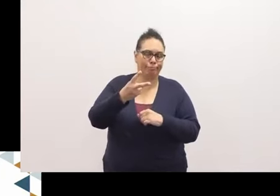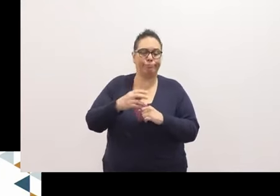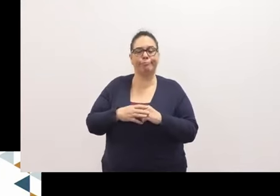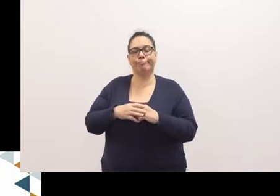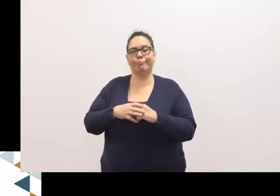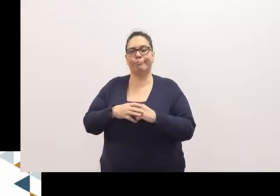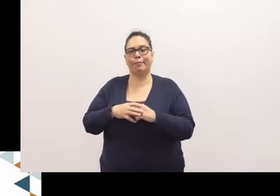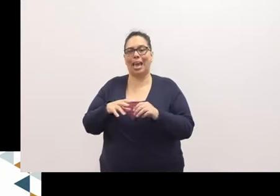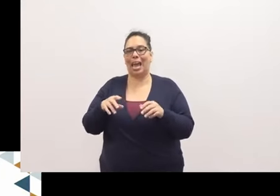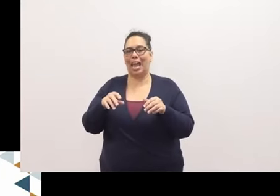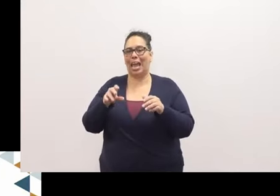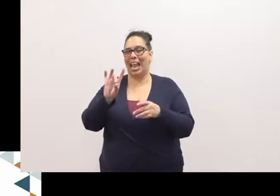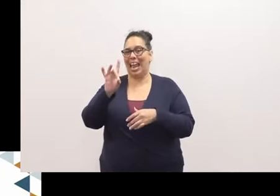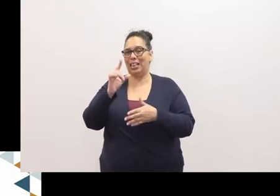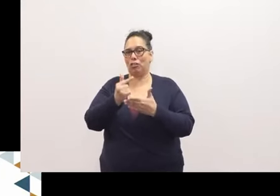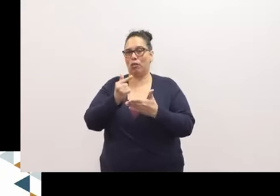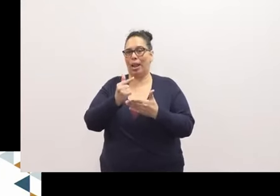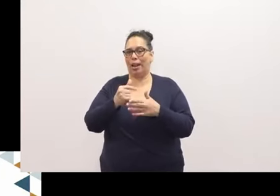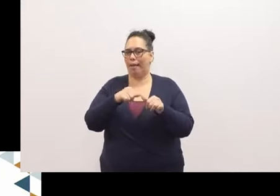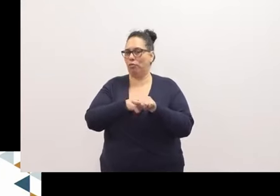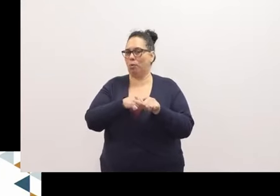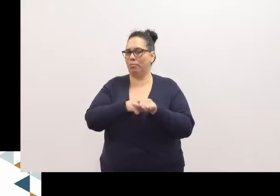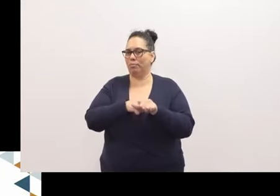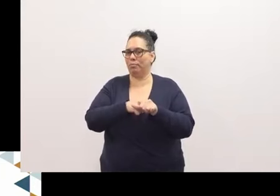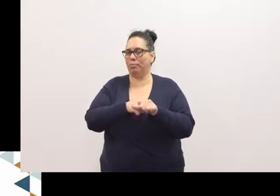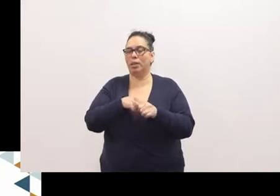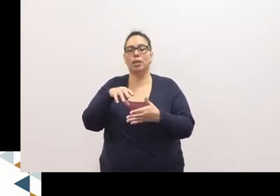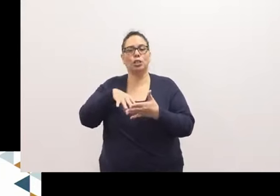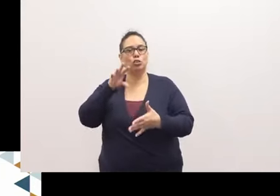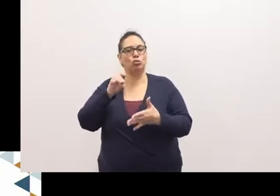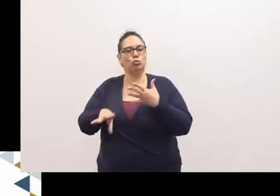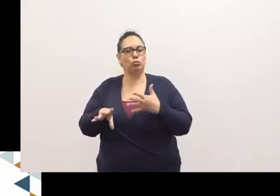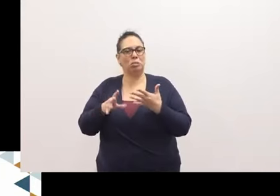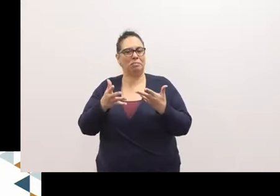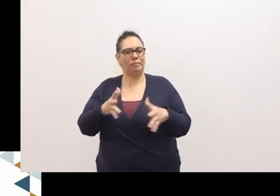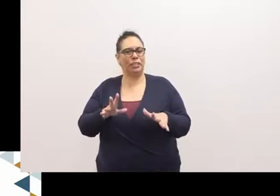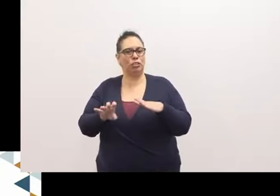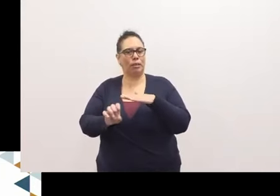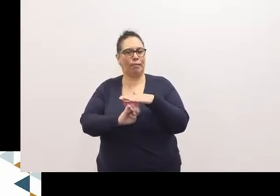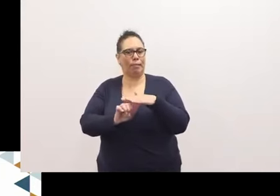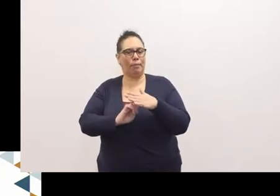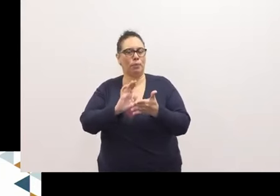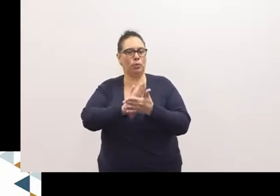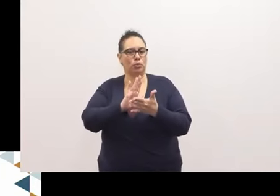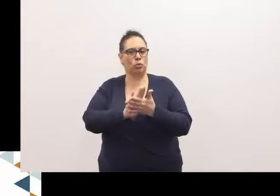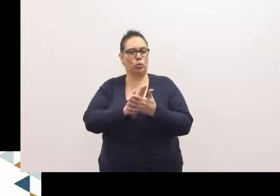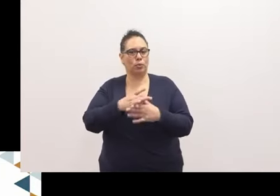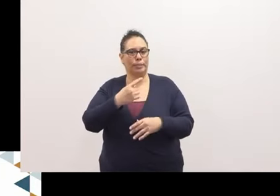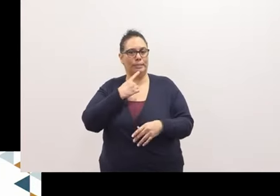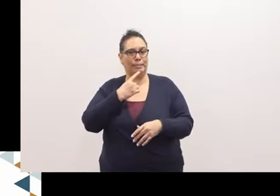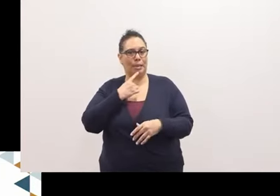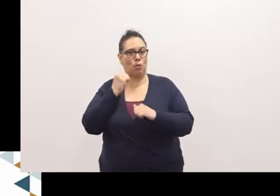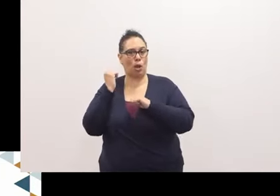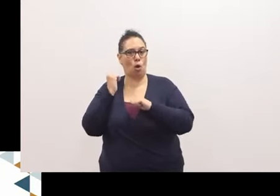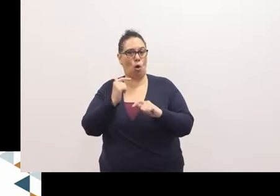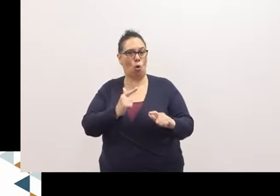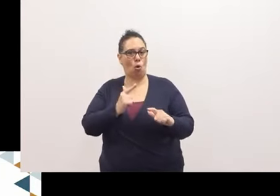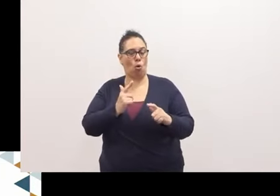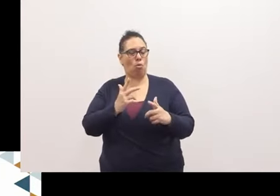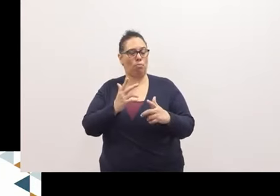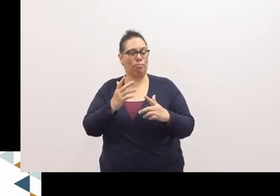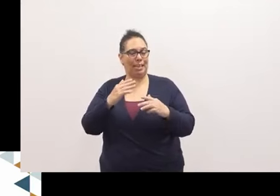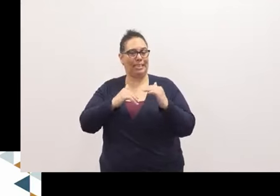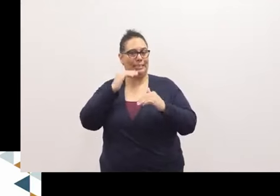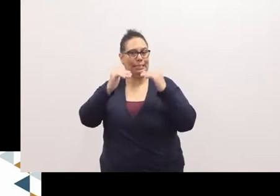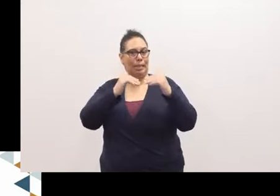So our students leaving elementary school, it's important to understand that We are saying we want them all in accelerated